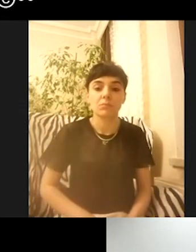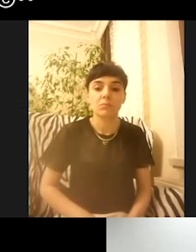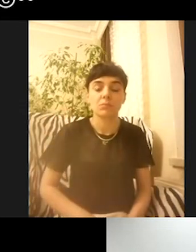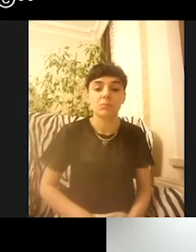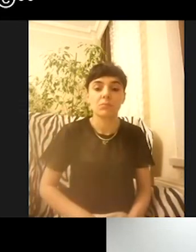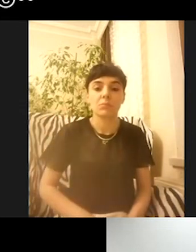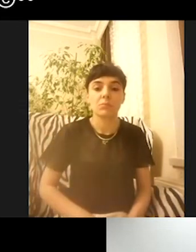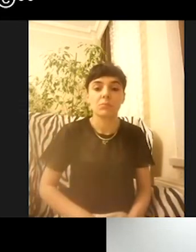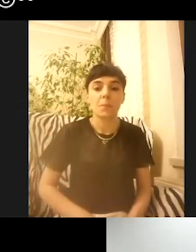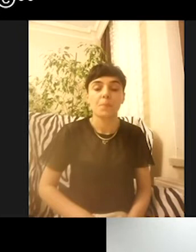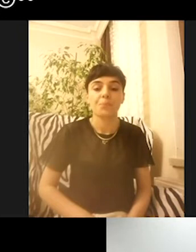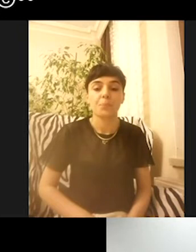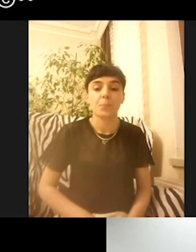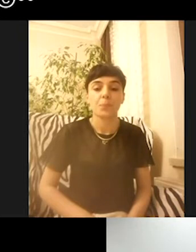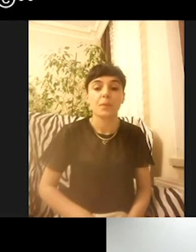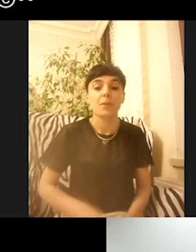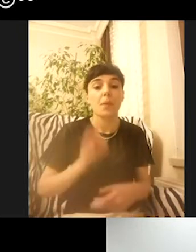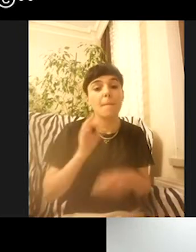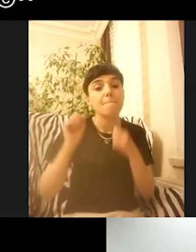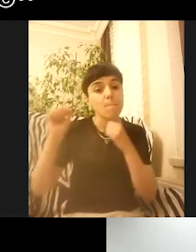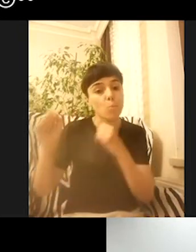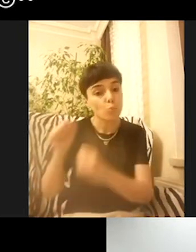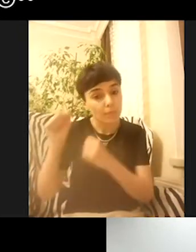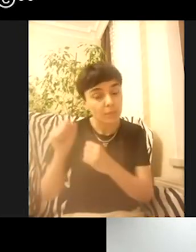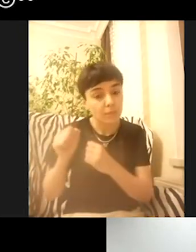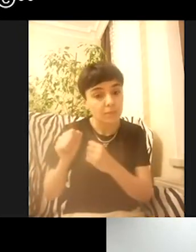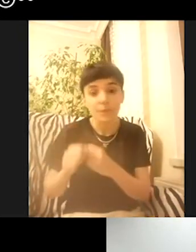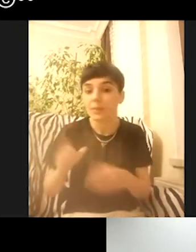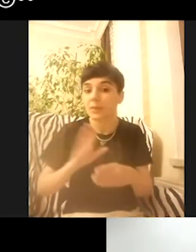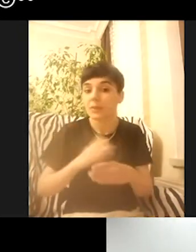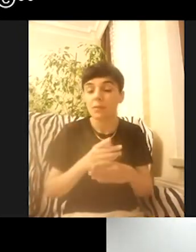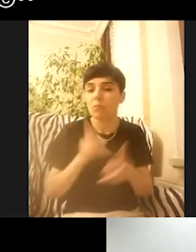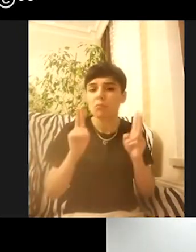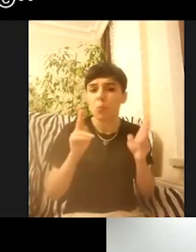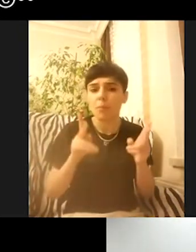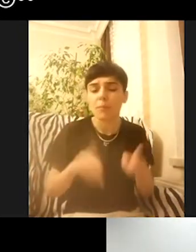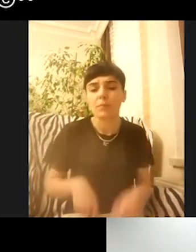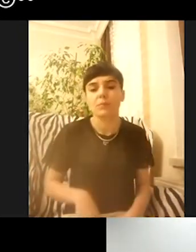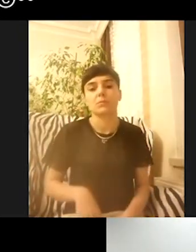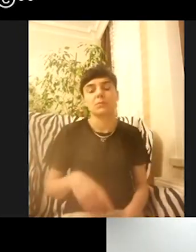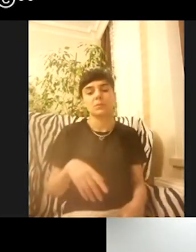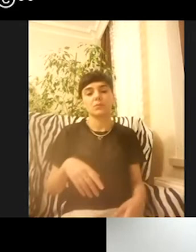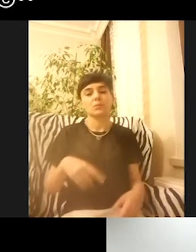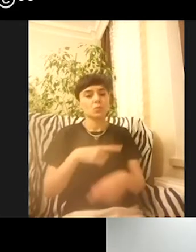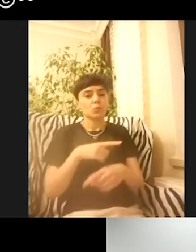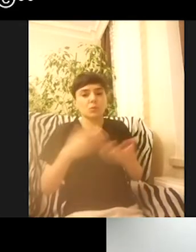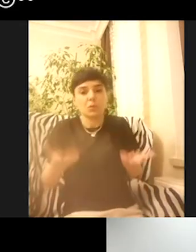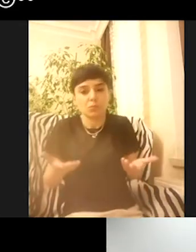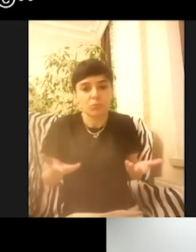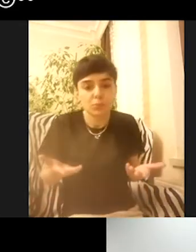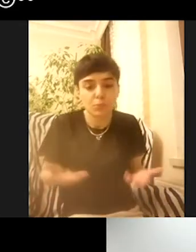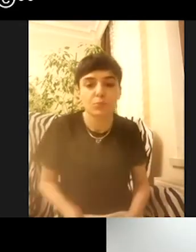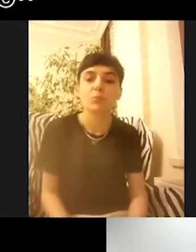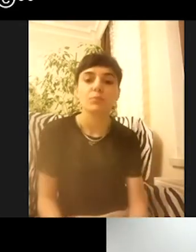I accept it. But if it's a way of escaping the complexity of what people are experiencing,